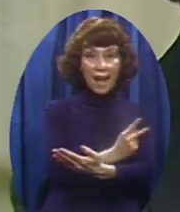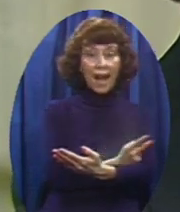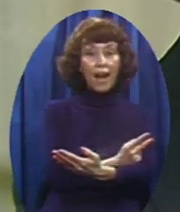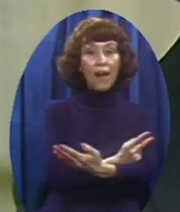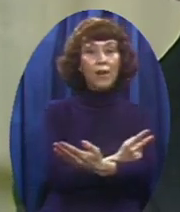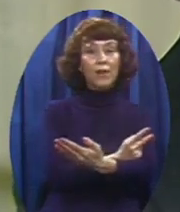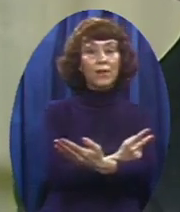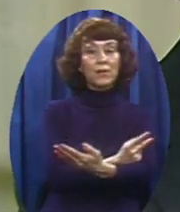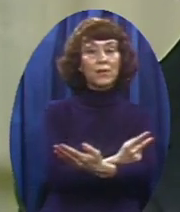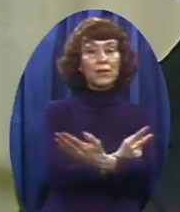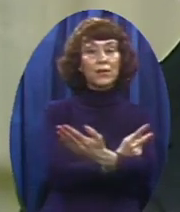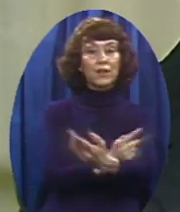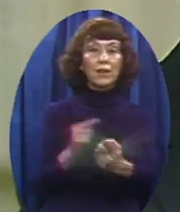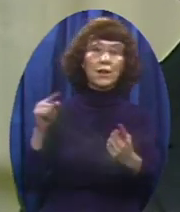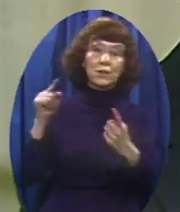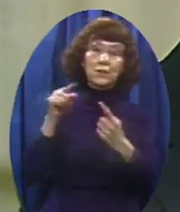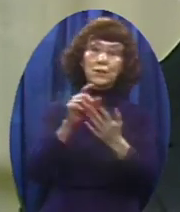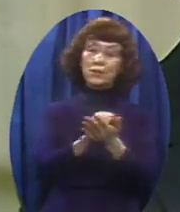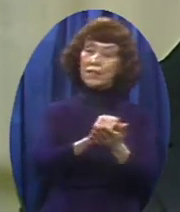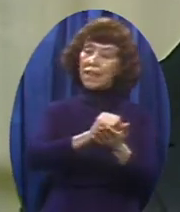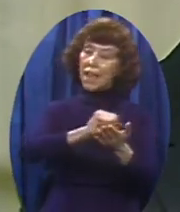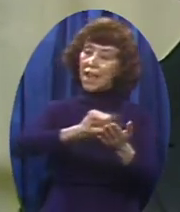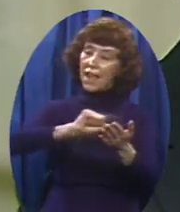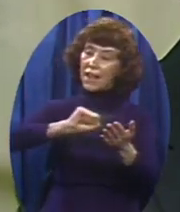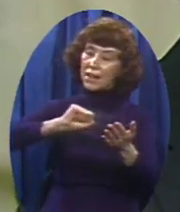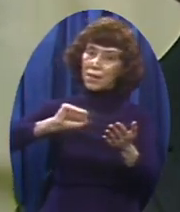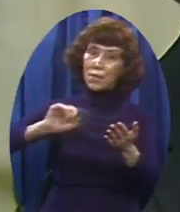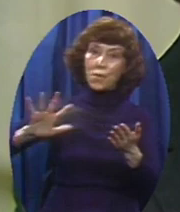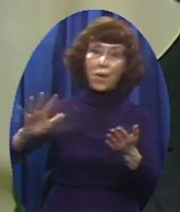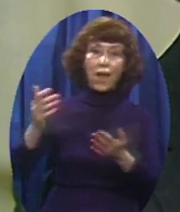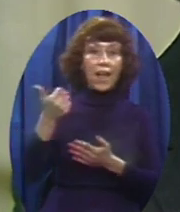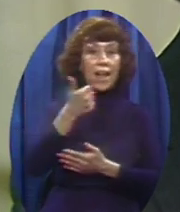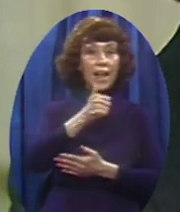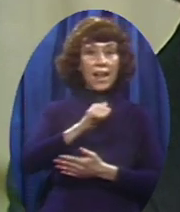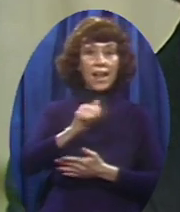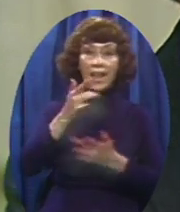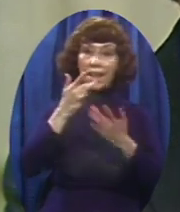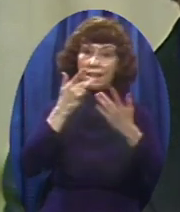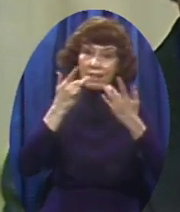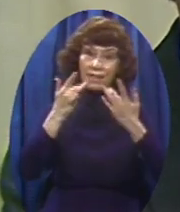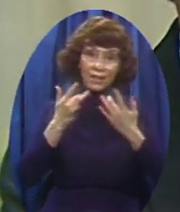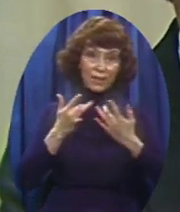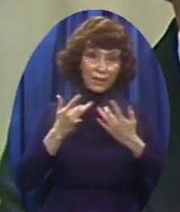to take away any gloom.